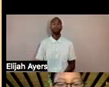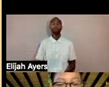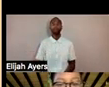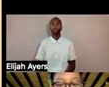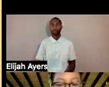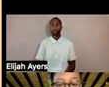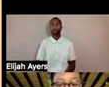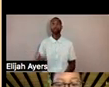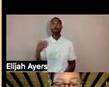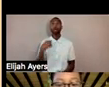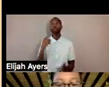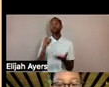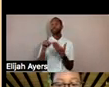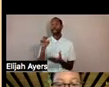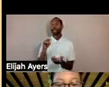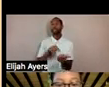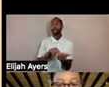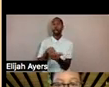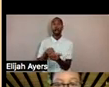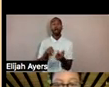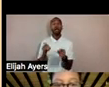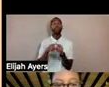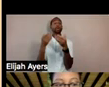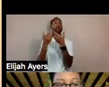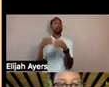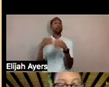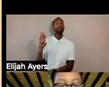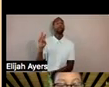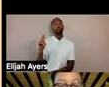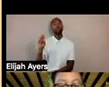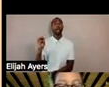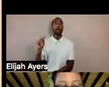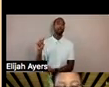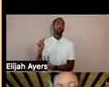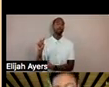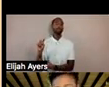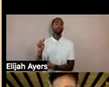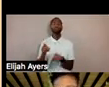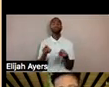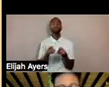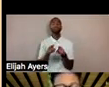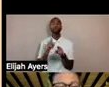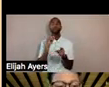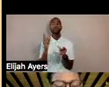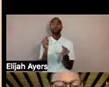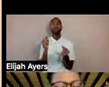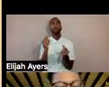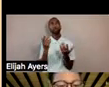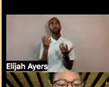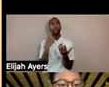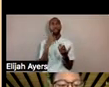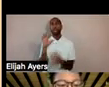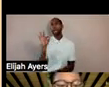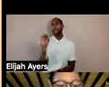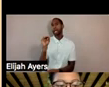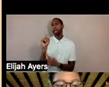some check-ins and breakouts. We'll also enter about 90 minutes